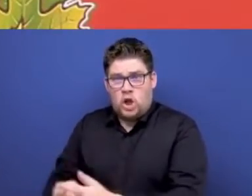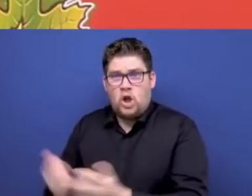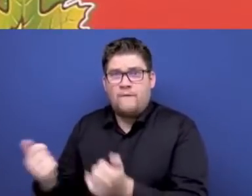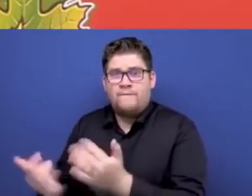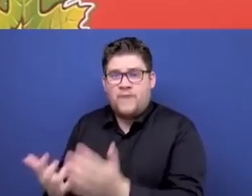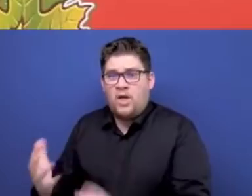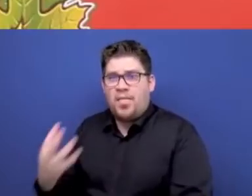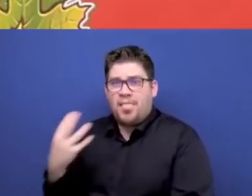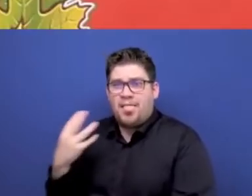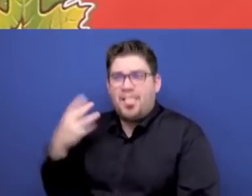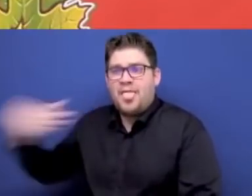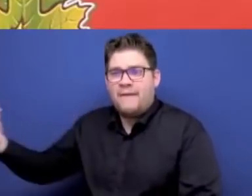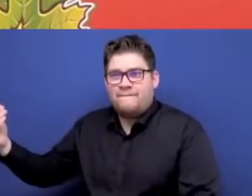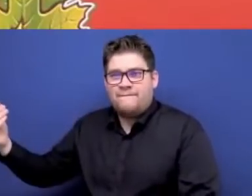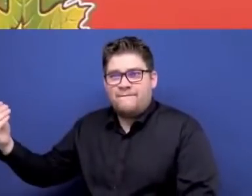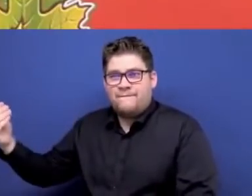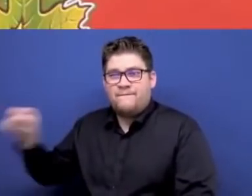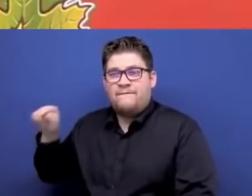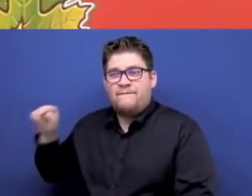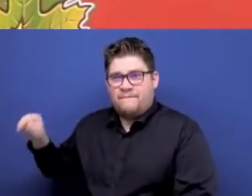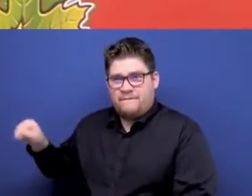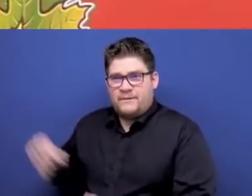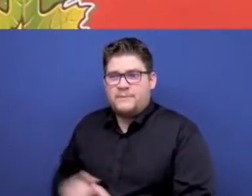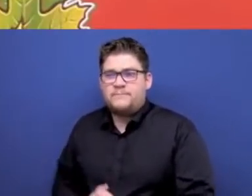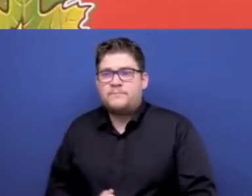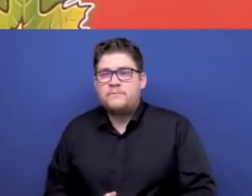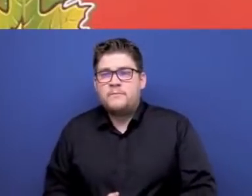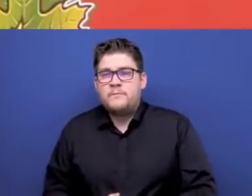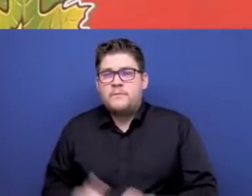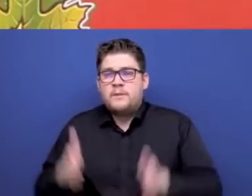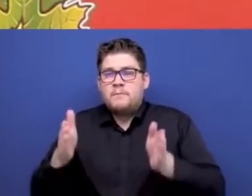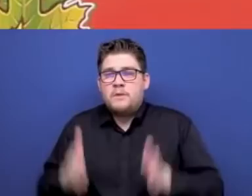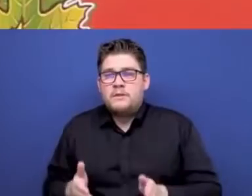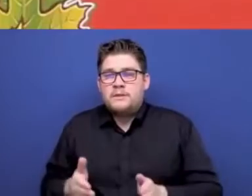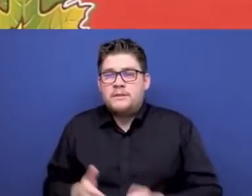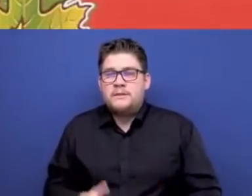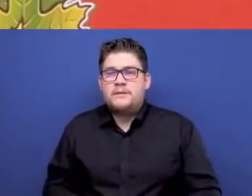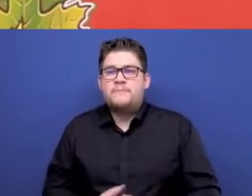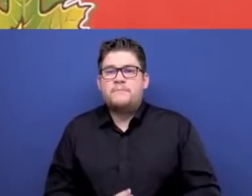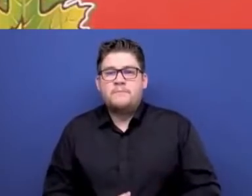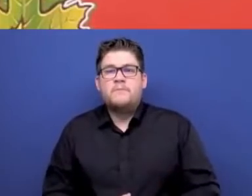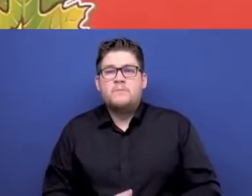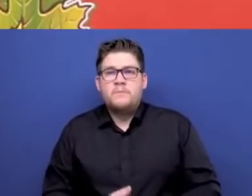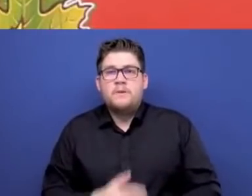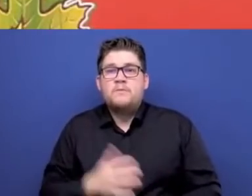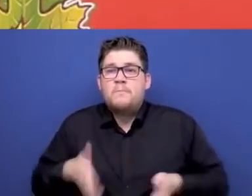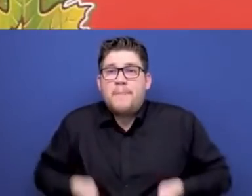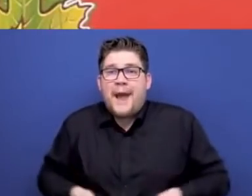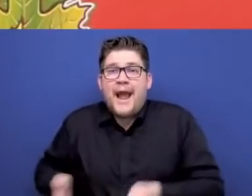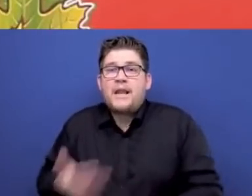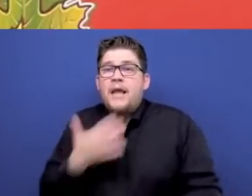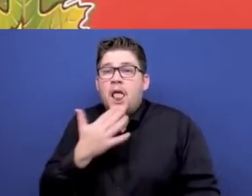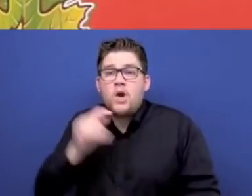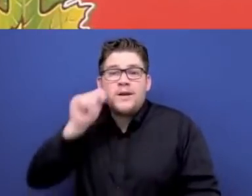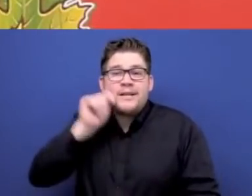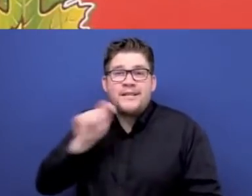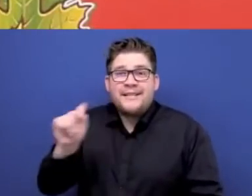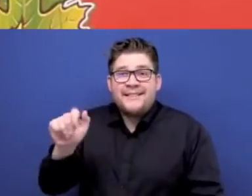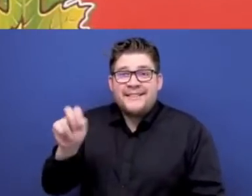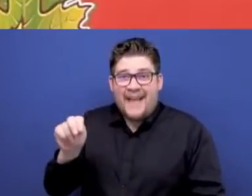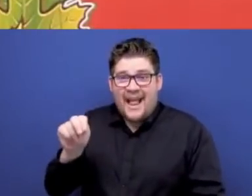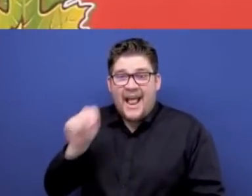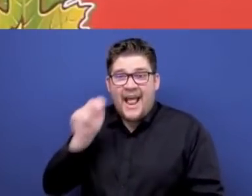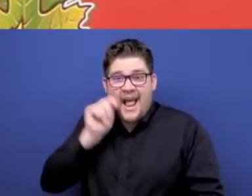person was described as wearing tan colored pants, but we are appealing to anybody who may have been in the area and was a witness to either